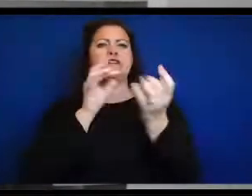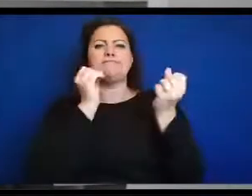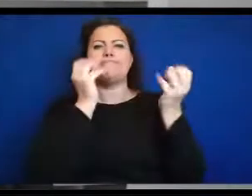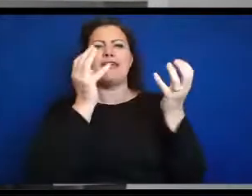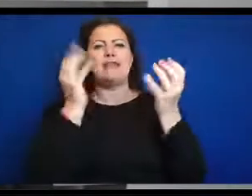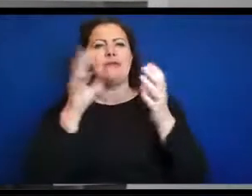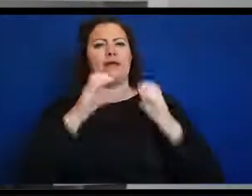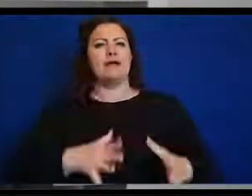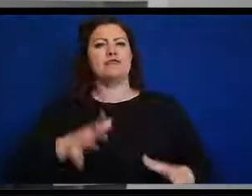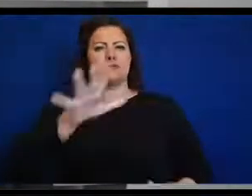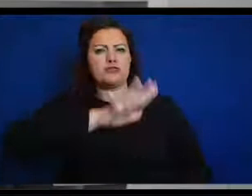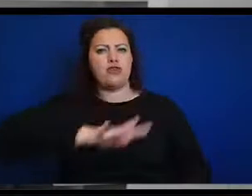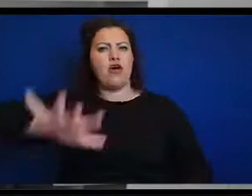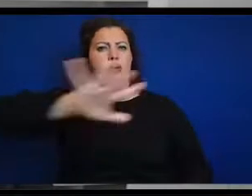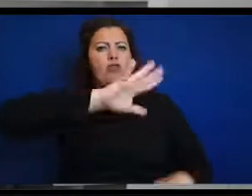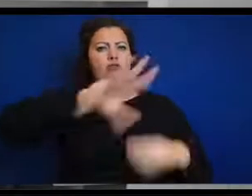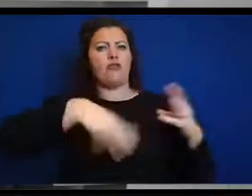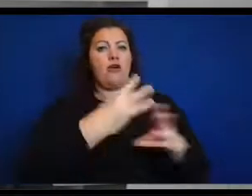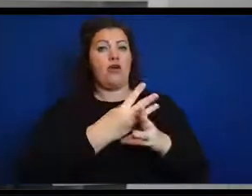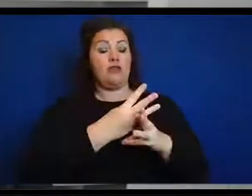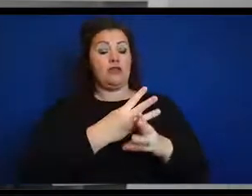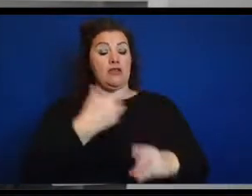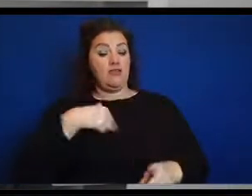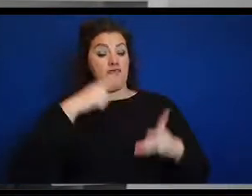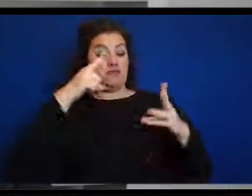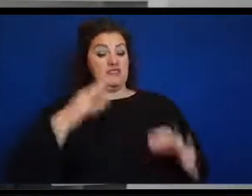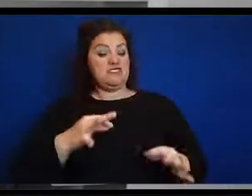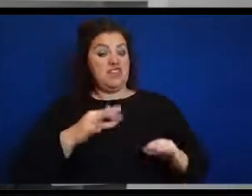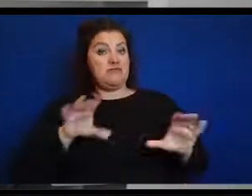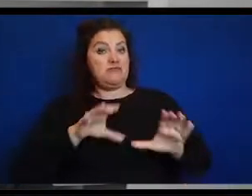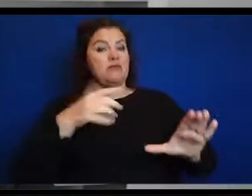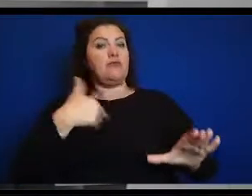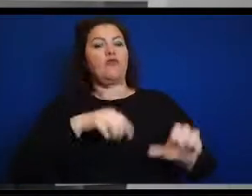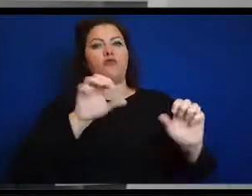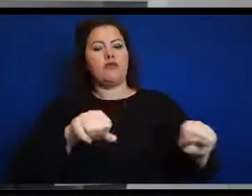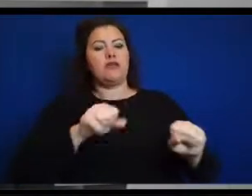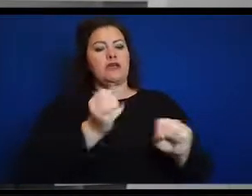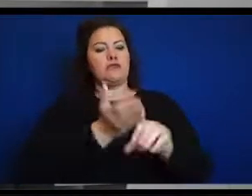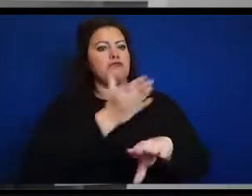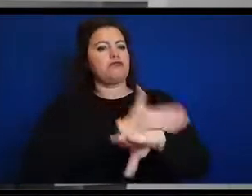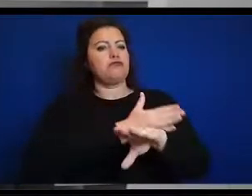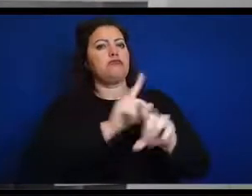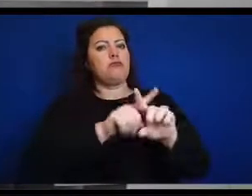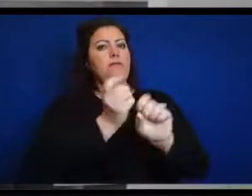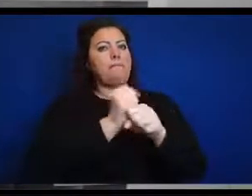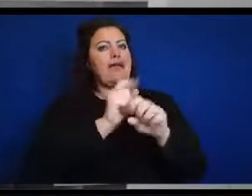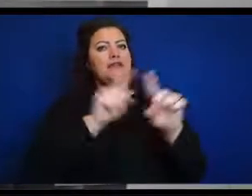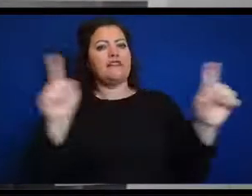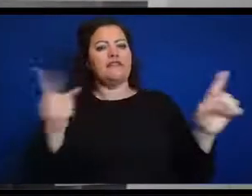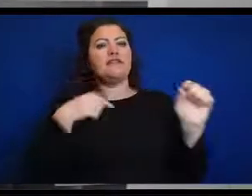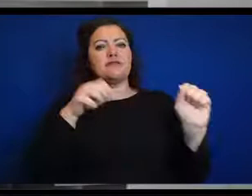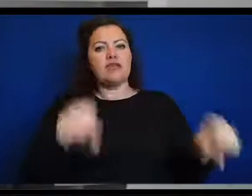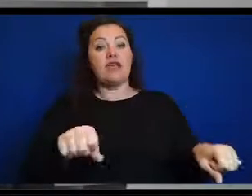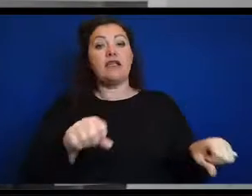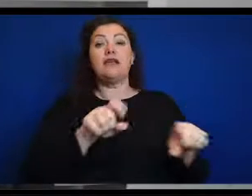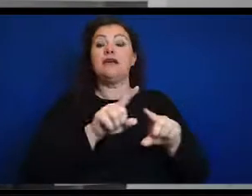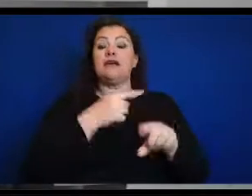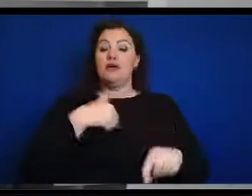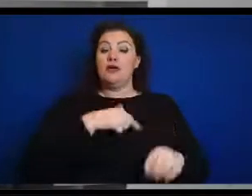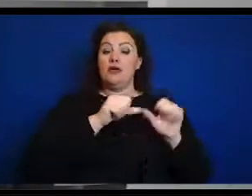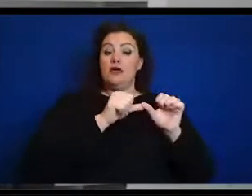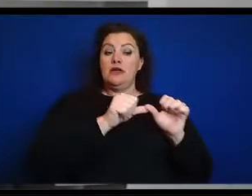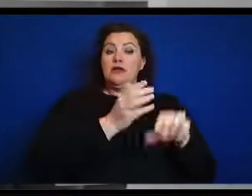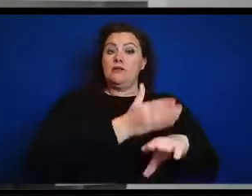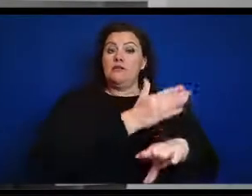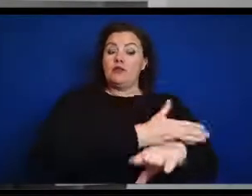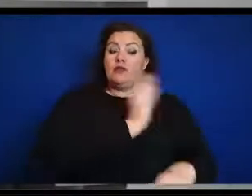when we decide to take action, we can actually make a meaningful difference. But while we continue to improve in our own